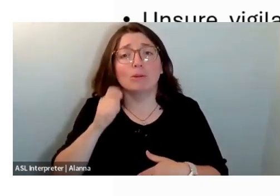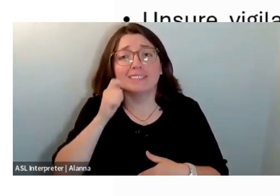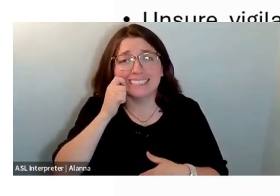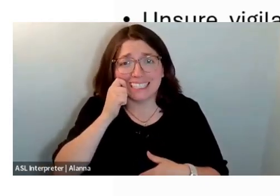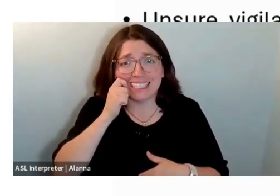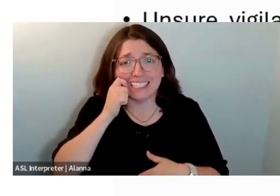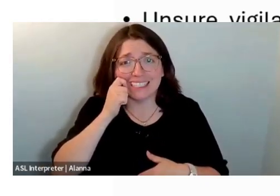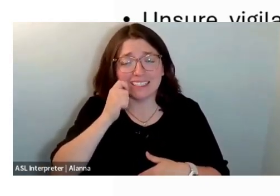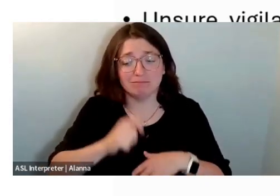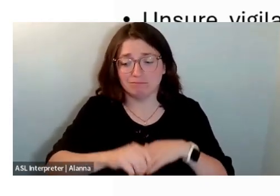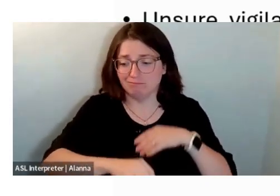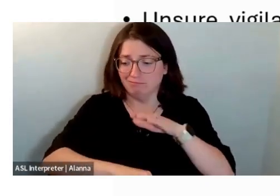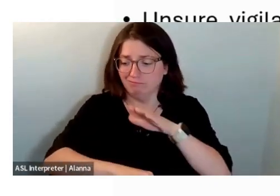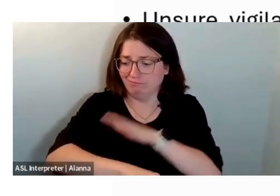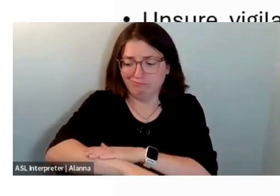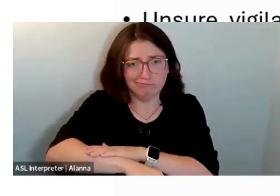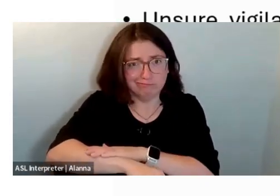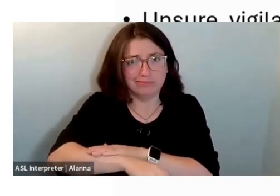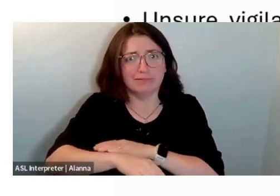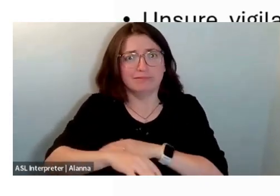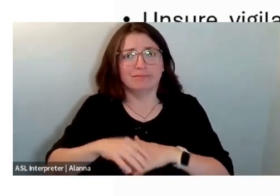inside your clothing.